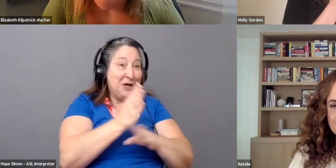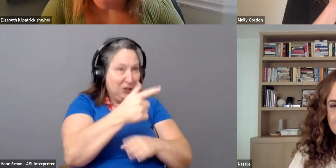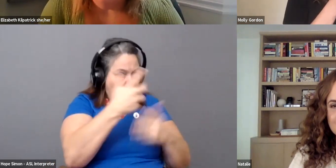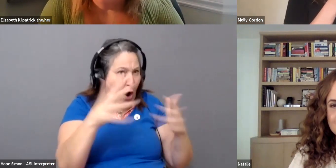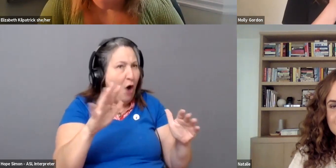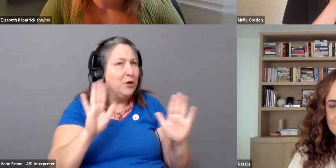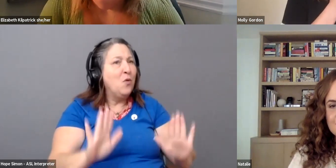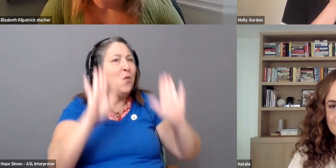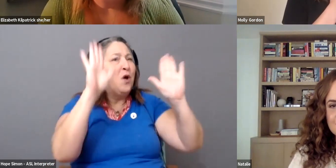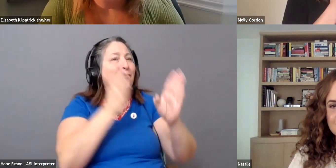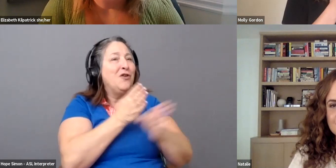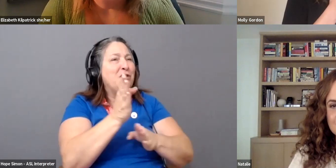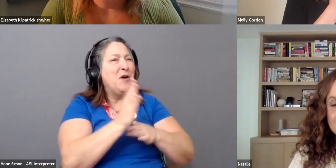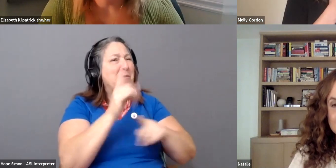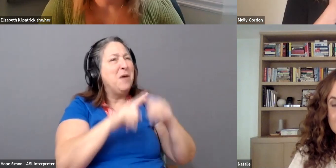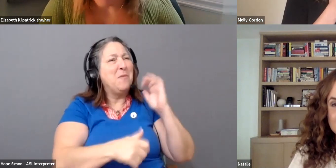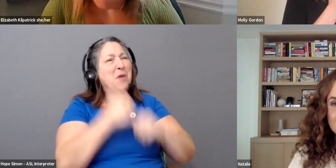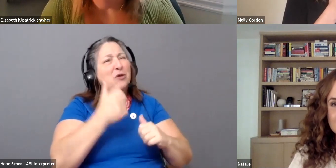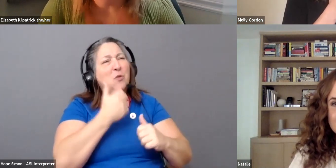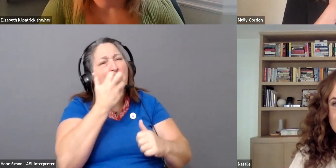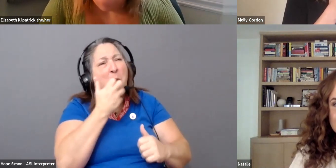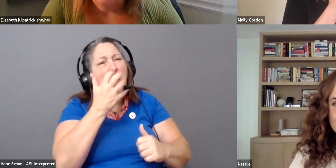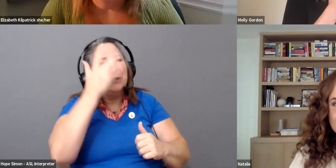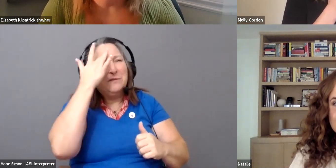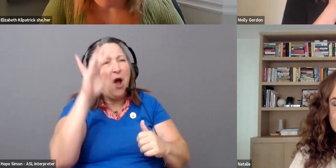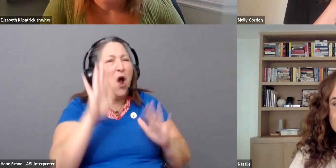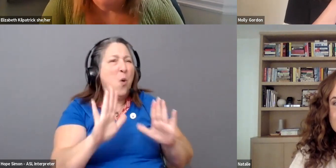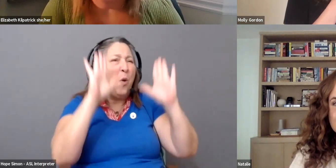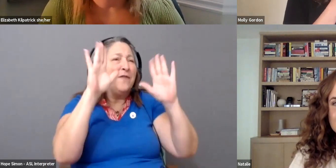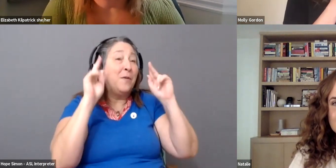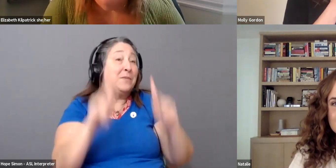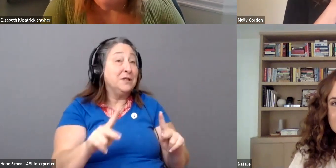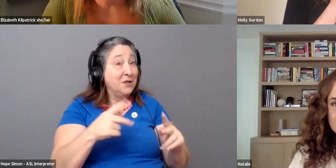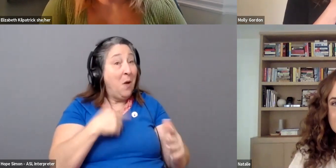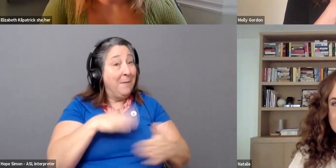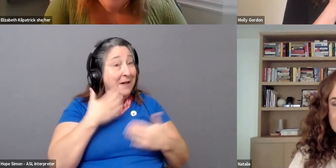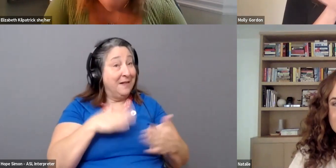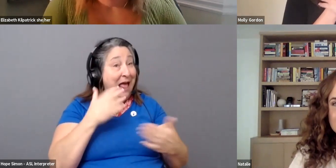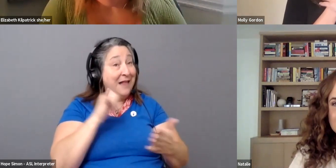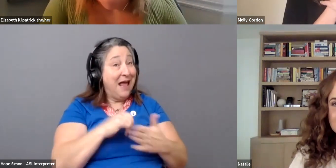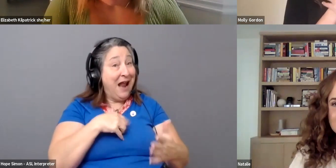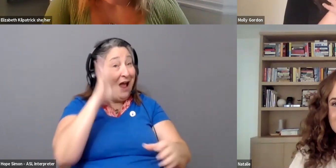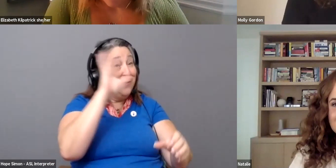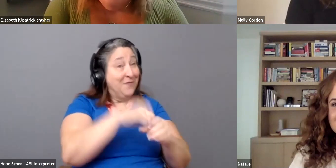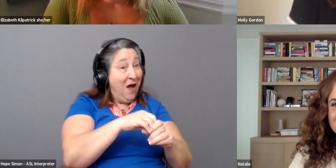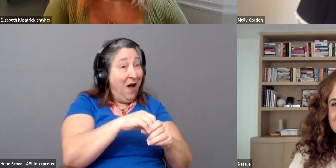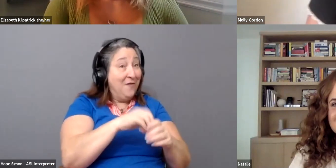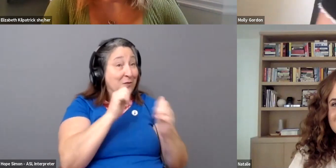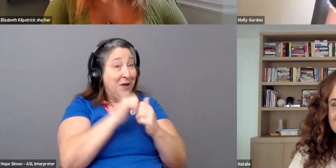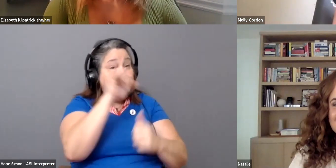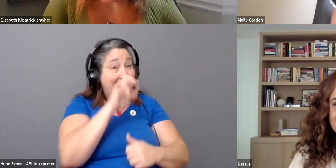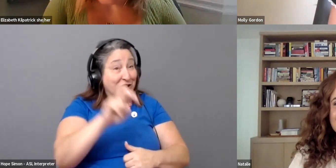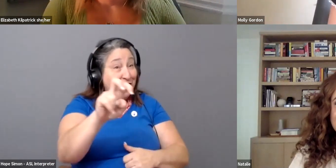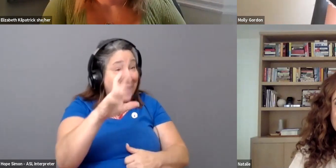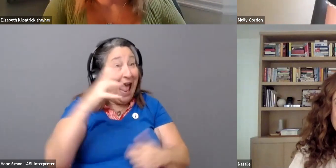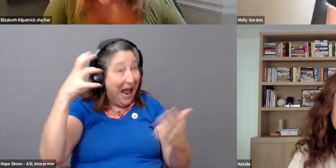warm, smart, wonderful person. So I just feel lucky that I got to be a part of that journey and then get to work with Natalie.